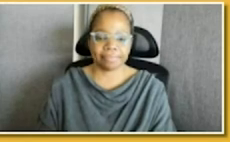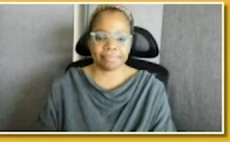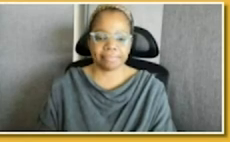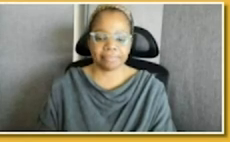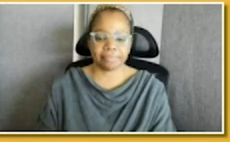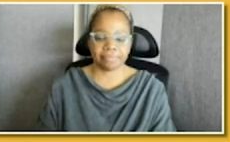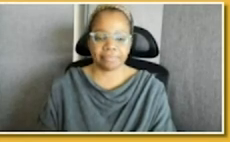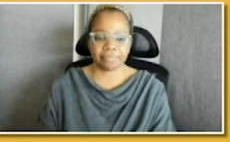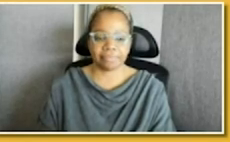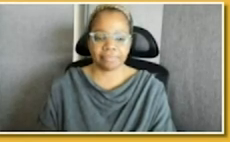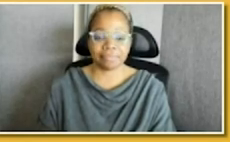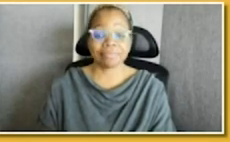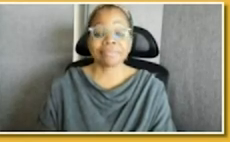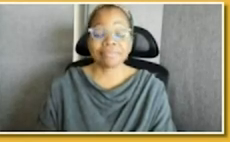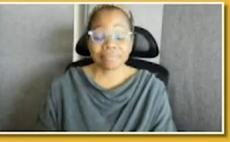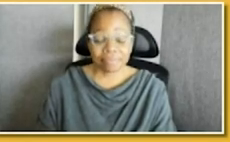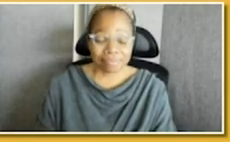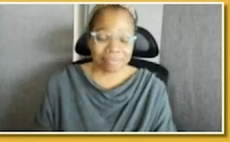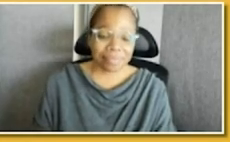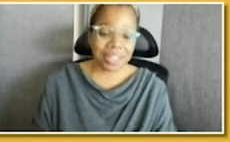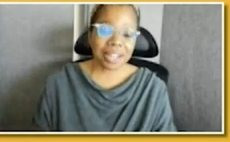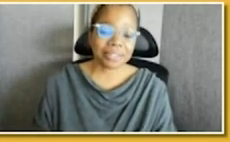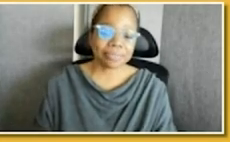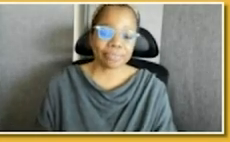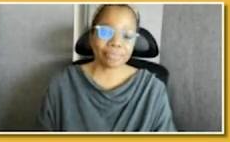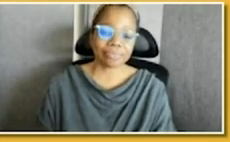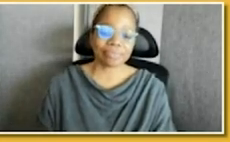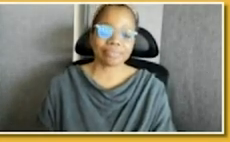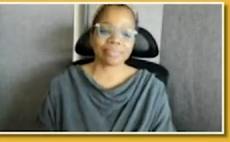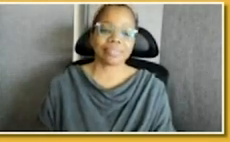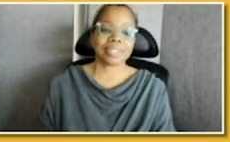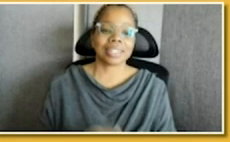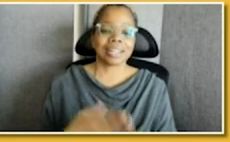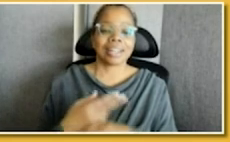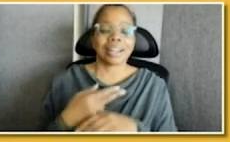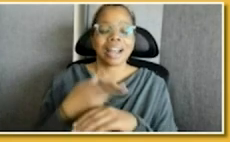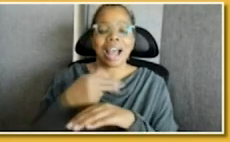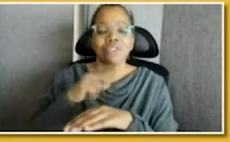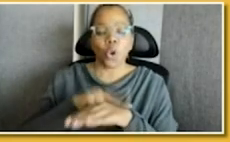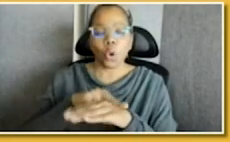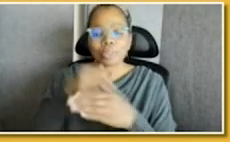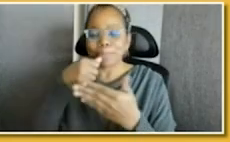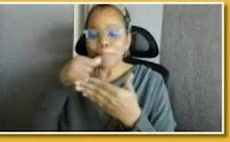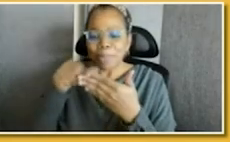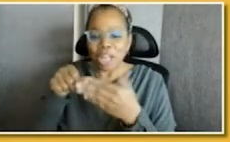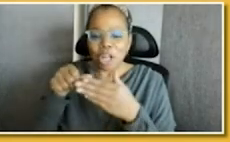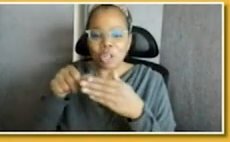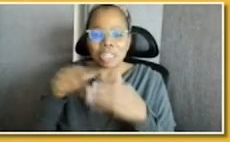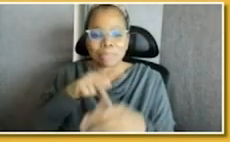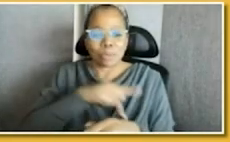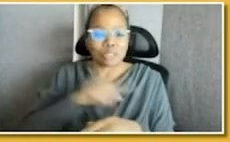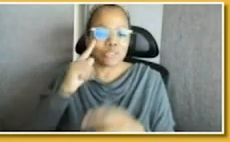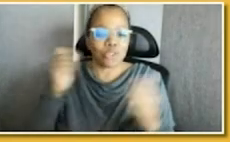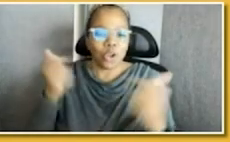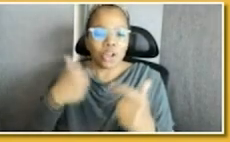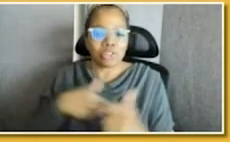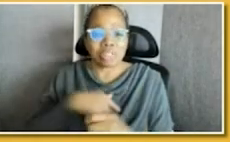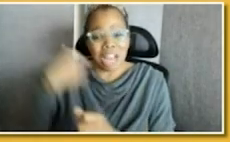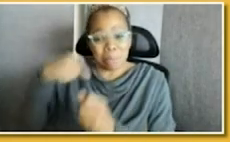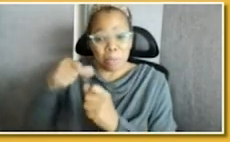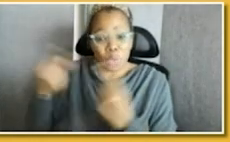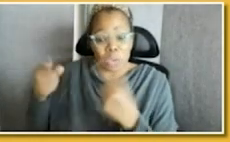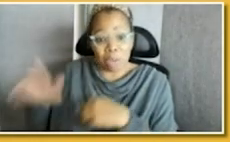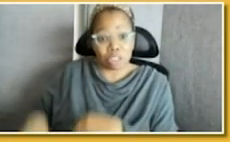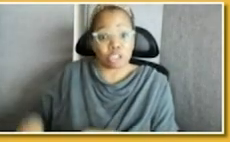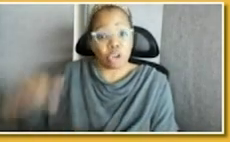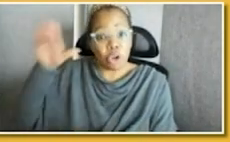So, of course, the mail is very personal to all of us. I know, I remember growing up, I still have this feeling of this excitement